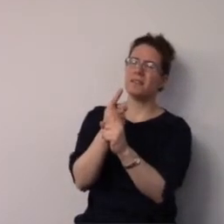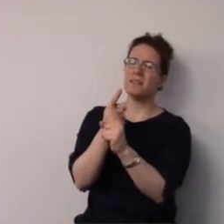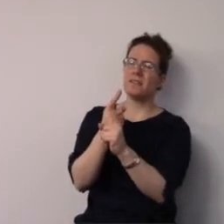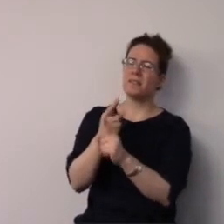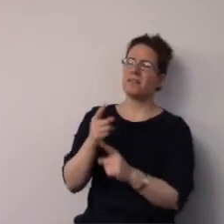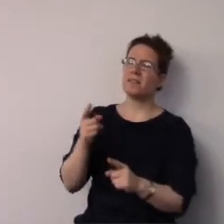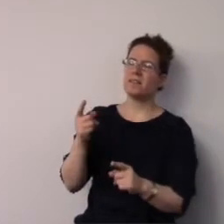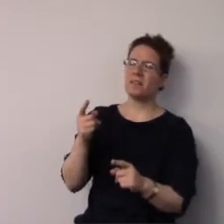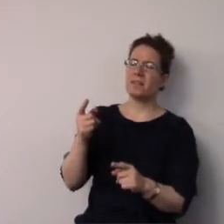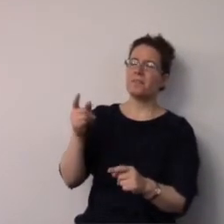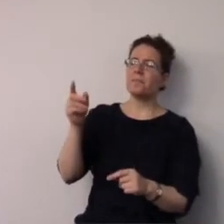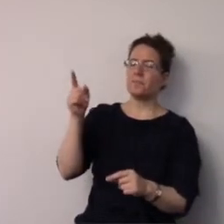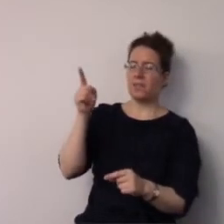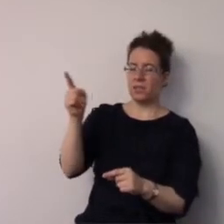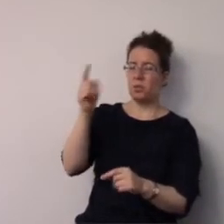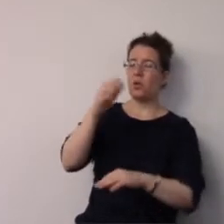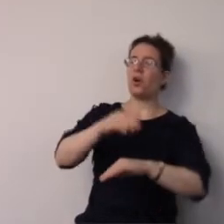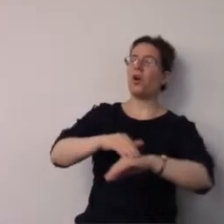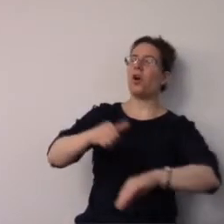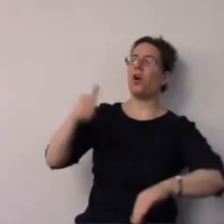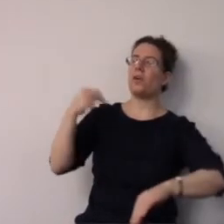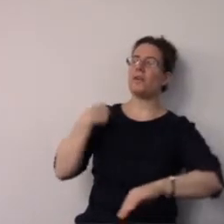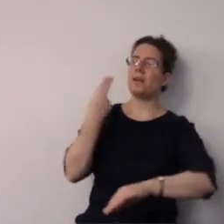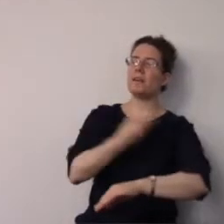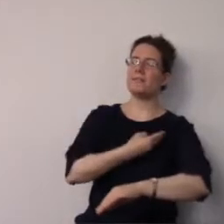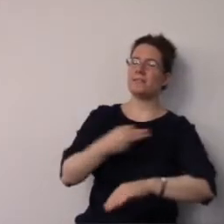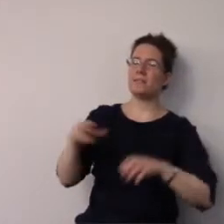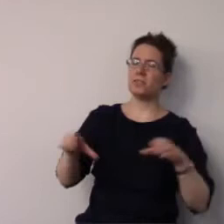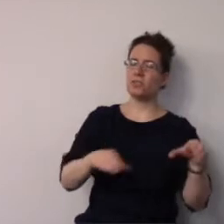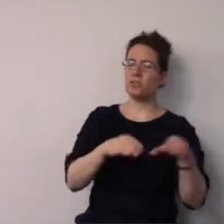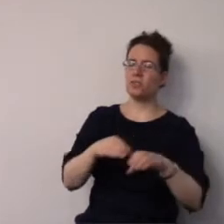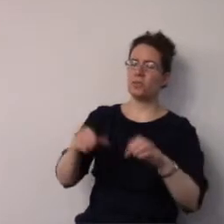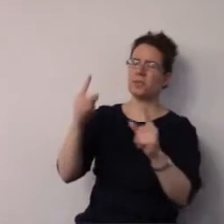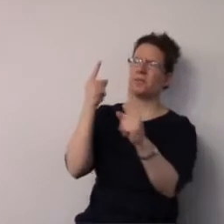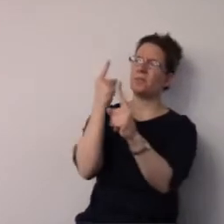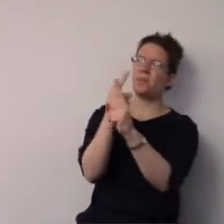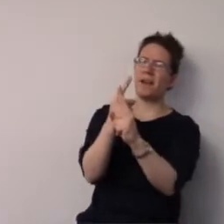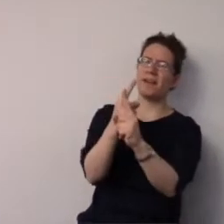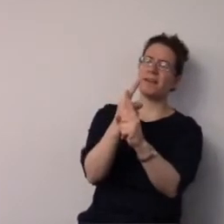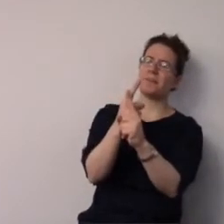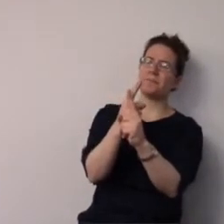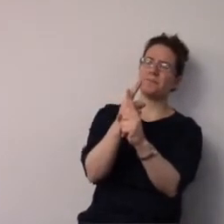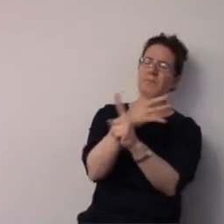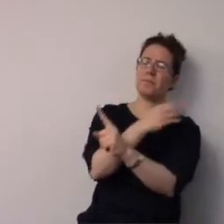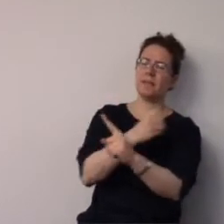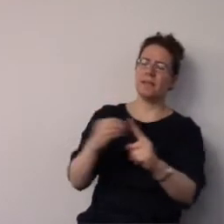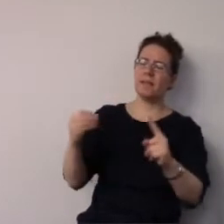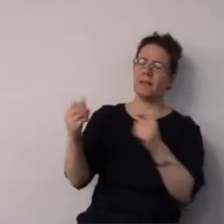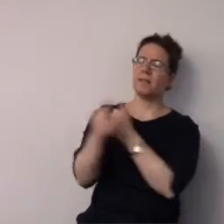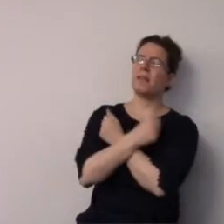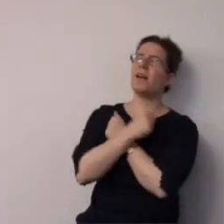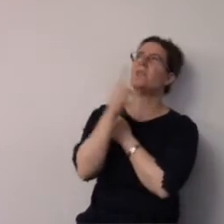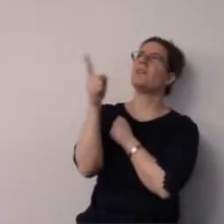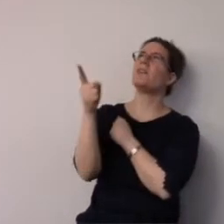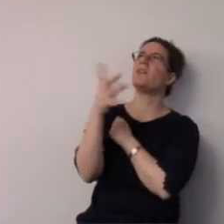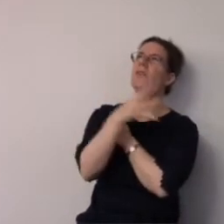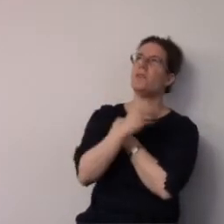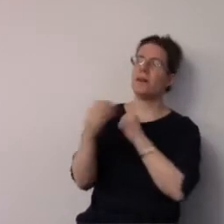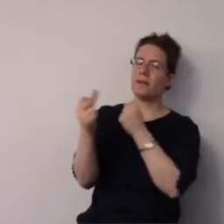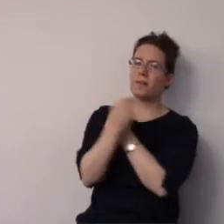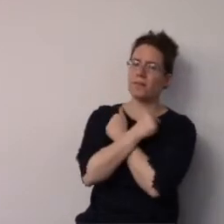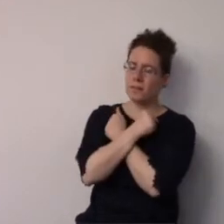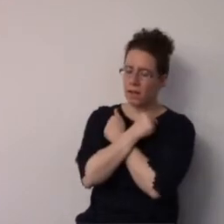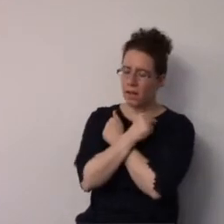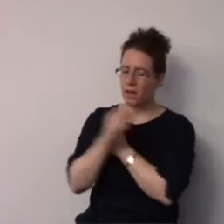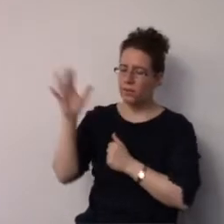house of grace. This is a house of grace. And I thank you for your grace today. We come before